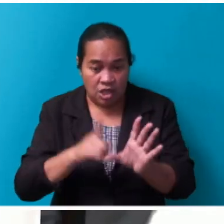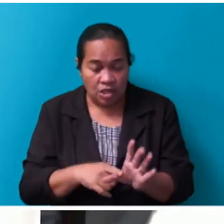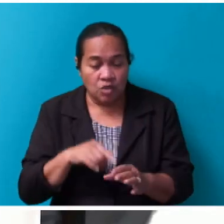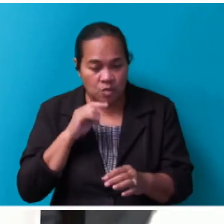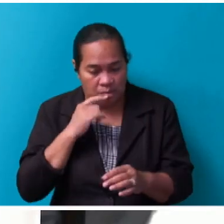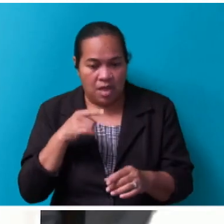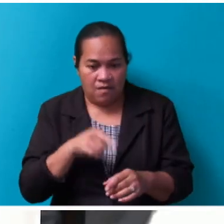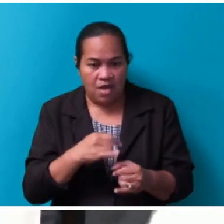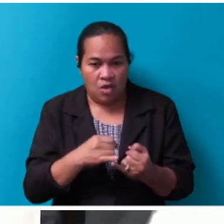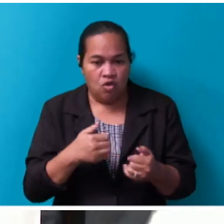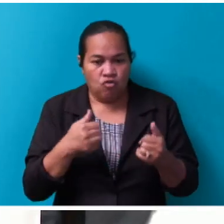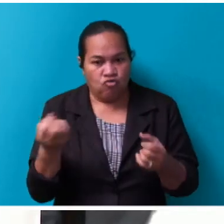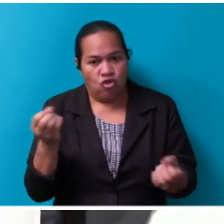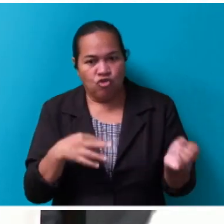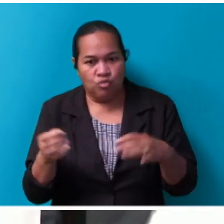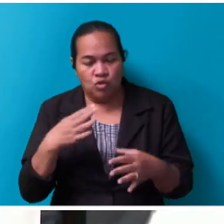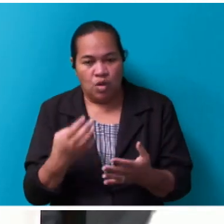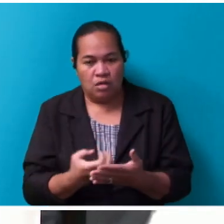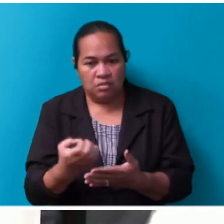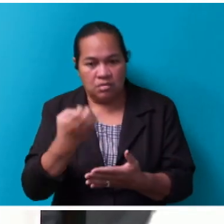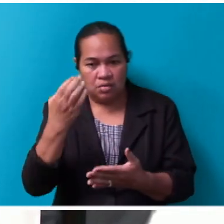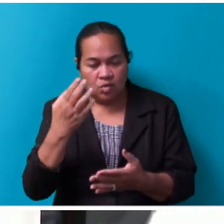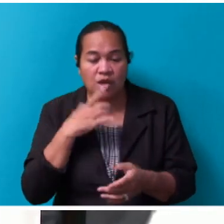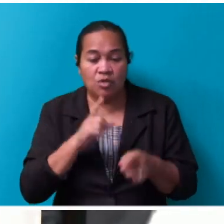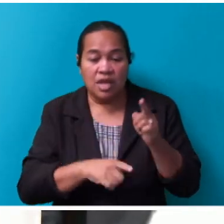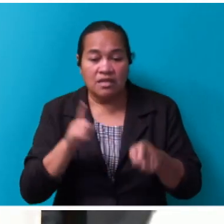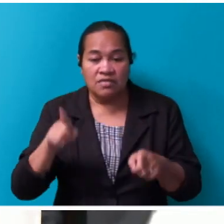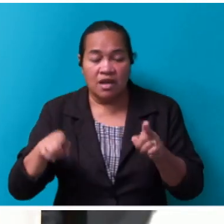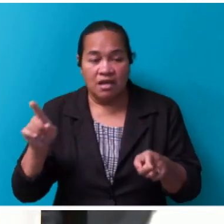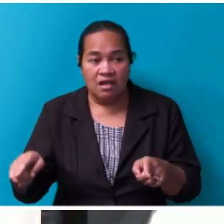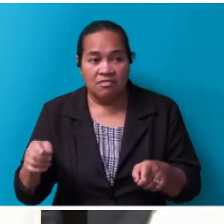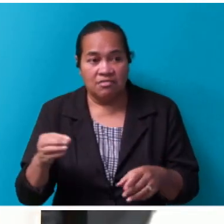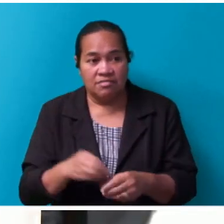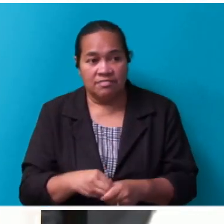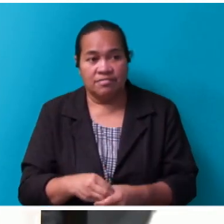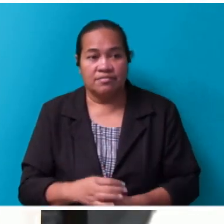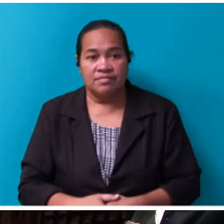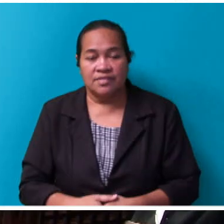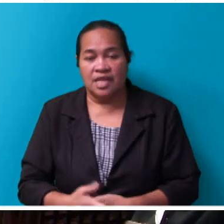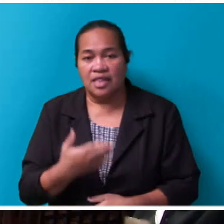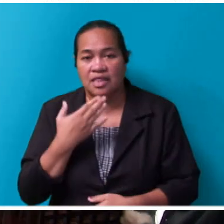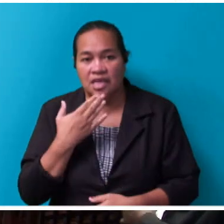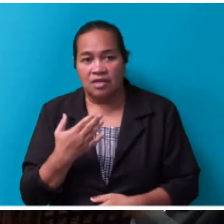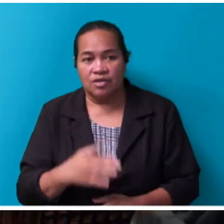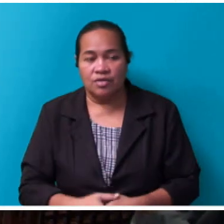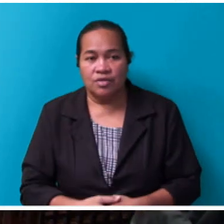contributor in terms of our push to diversify the Fijian economy. I thank you, Honourable Speaker. You